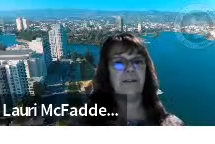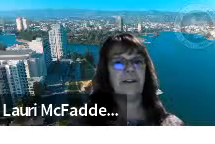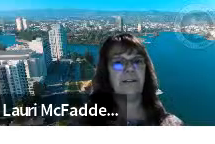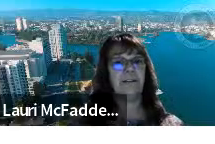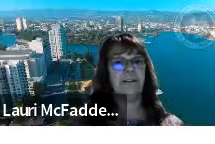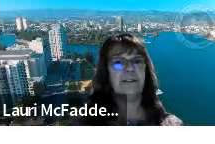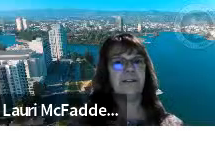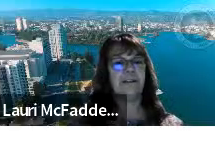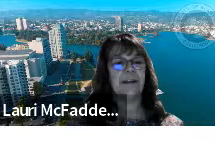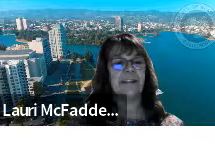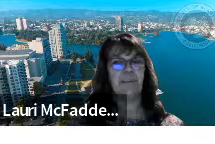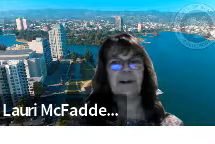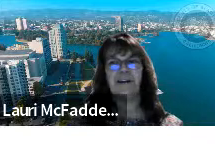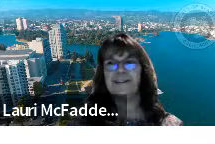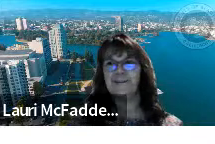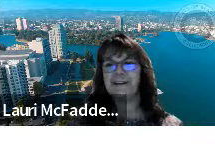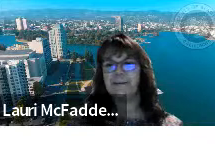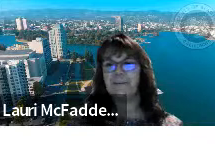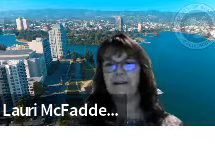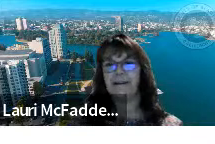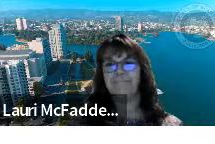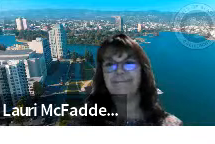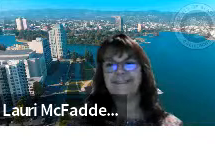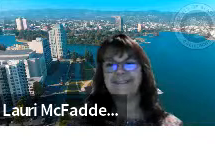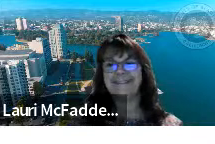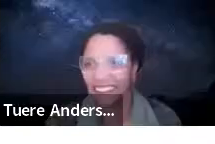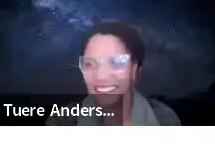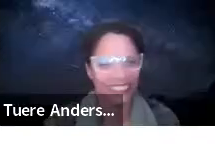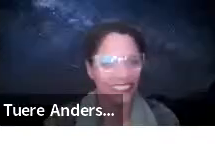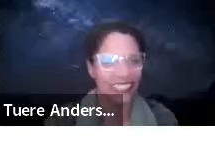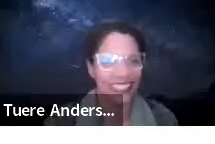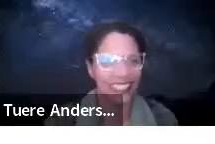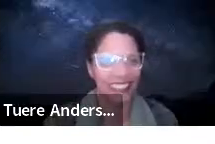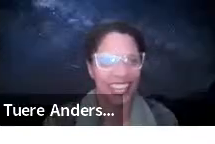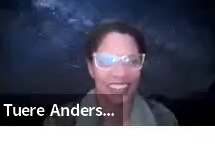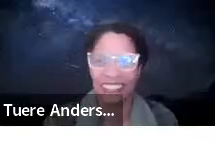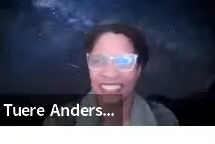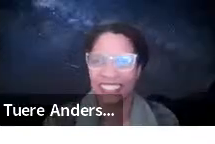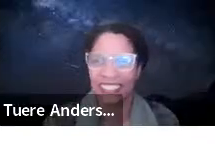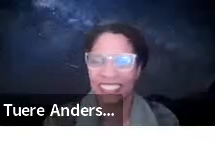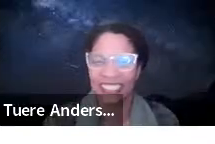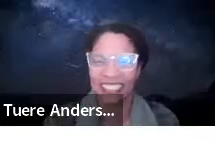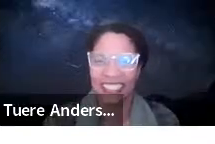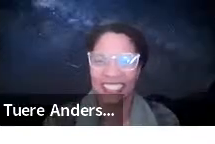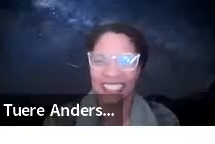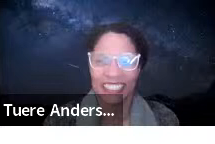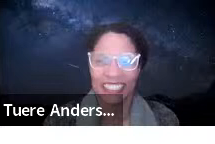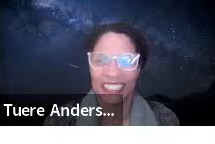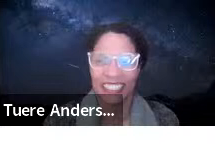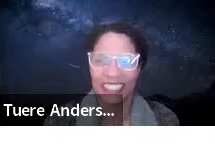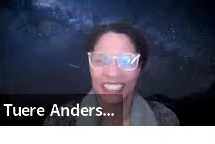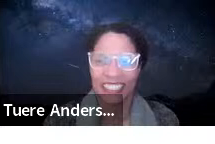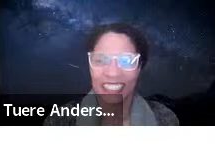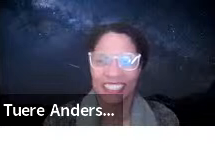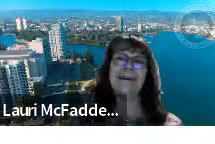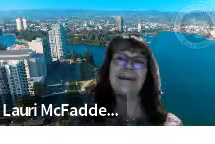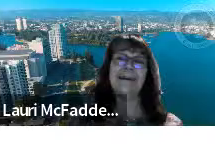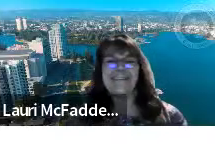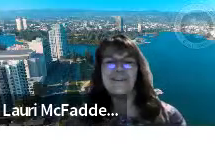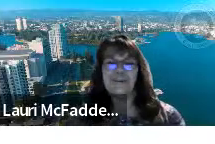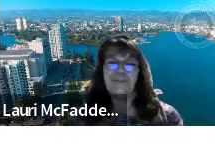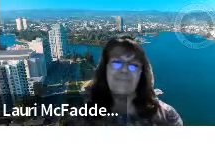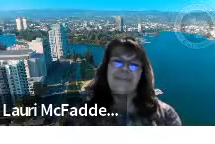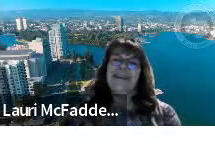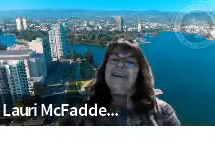it is on. It's been on this whole time, I thought. No, we see you now. Okay. Okay. I didn't